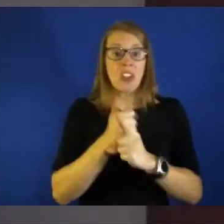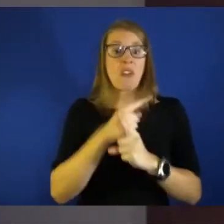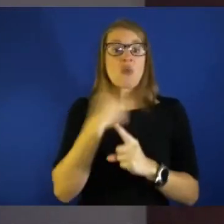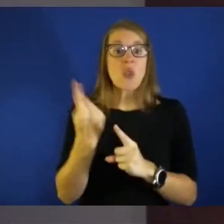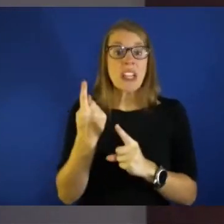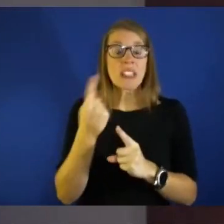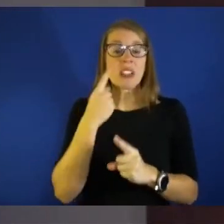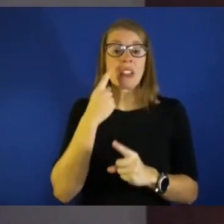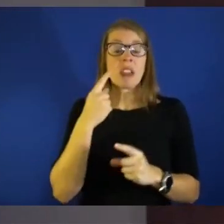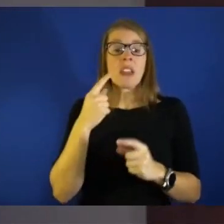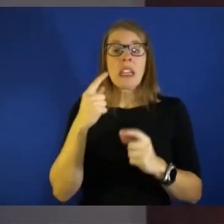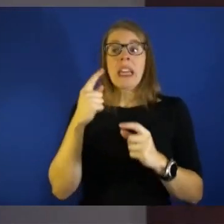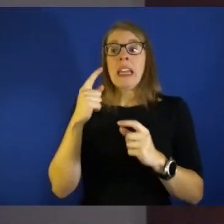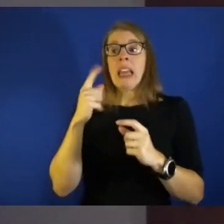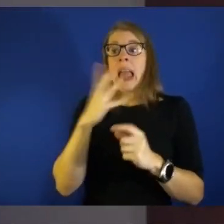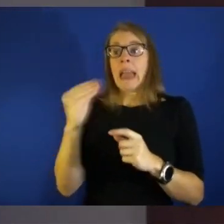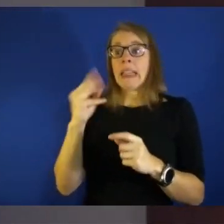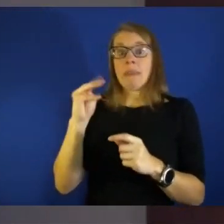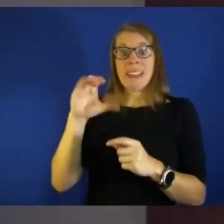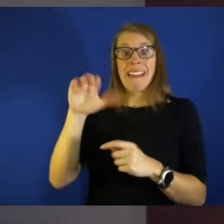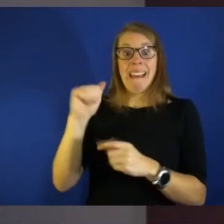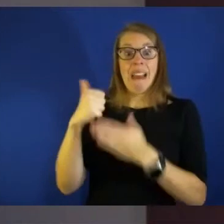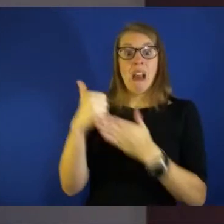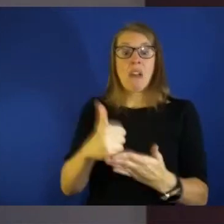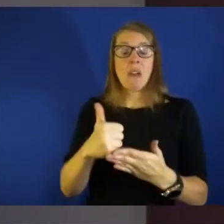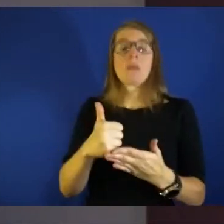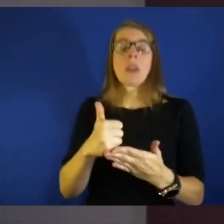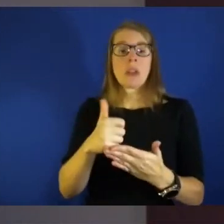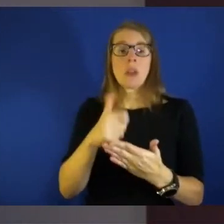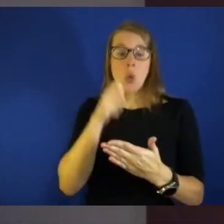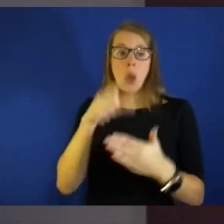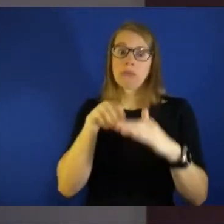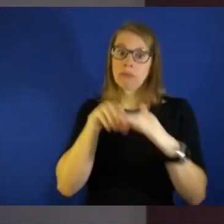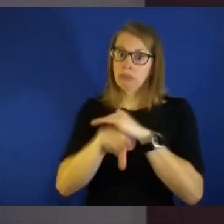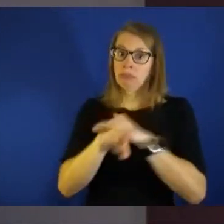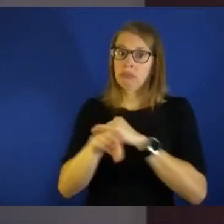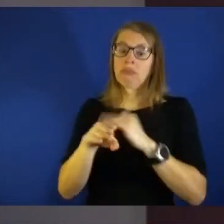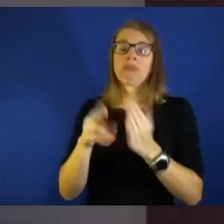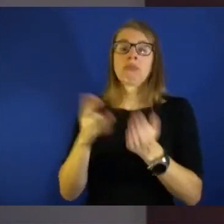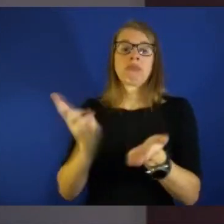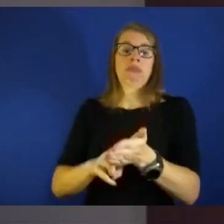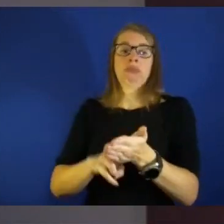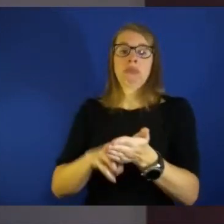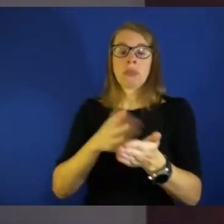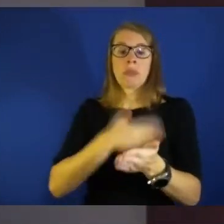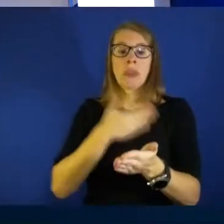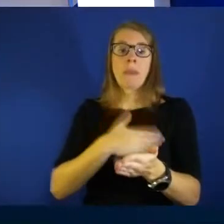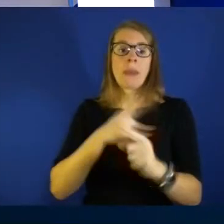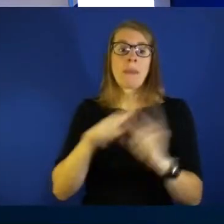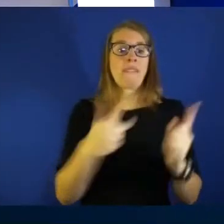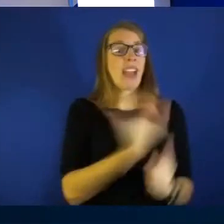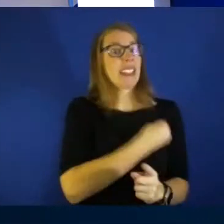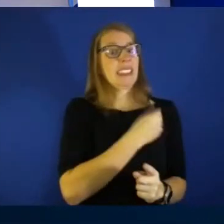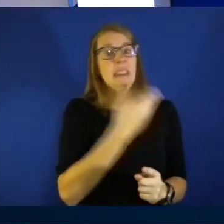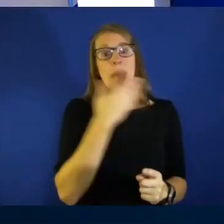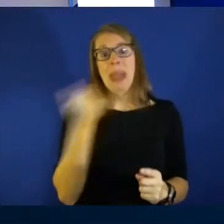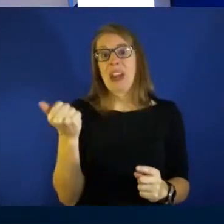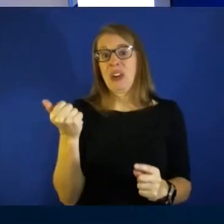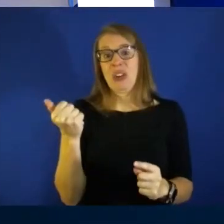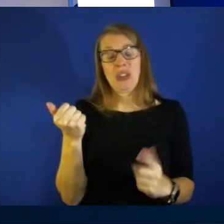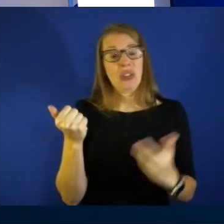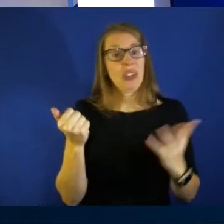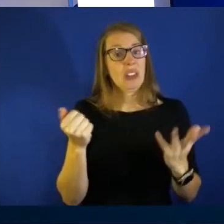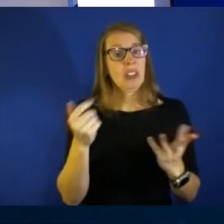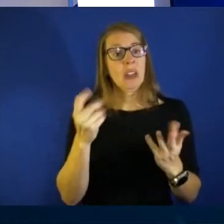antibody treatment. There's a good chance they can keep you out of the hospital if so, but the vaccines are so much better. Yeah, and we're making that clear across the